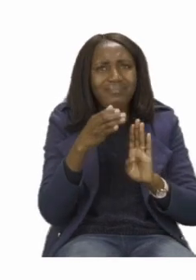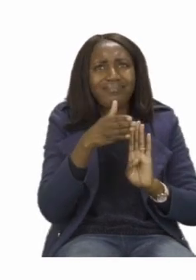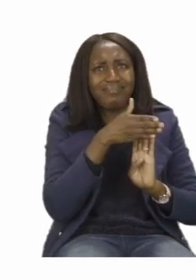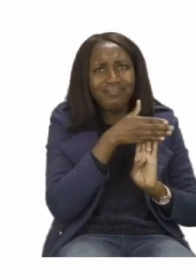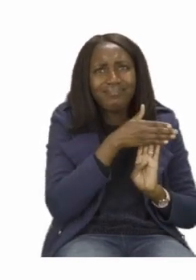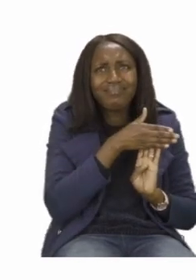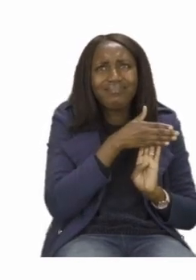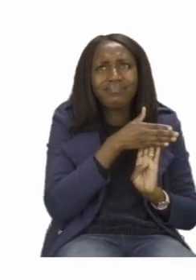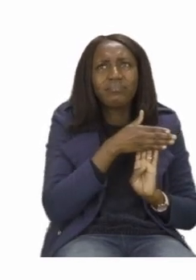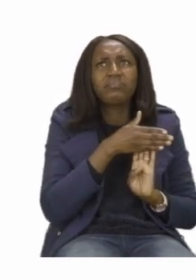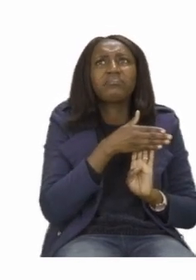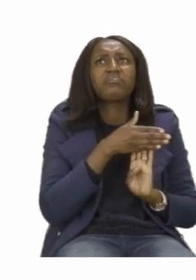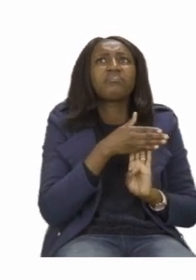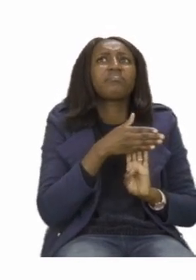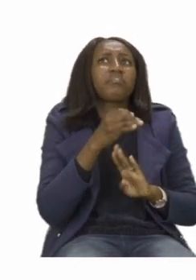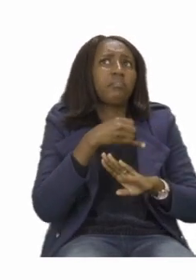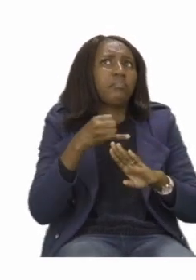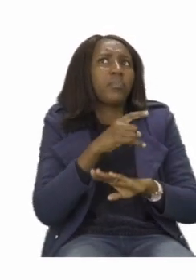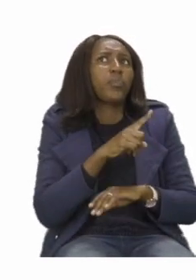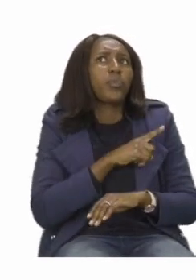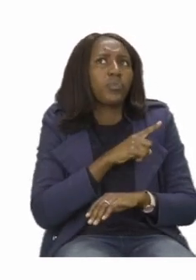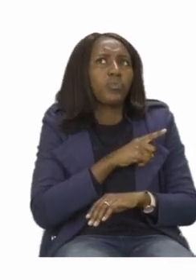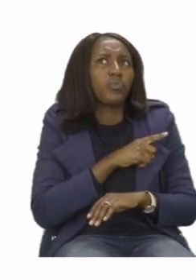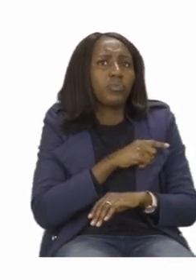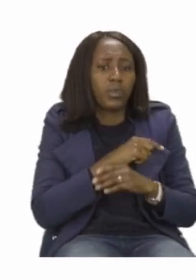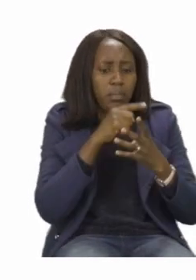called safe places?